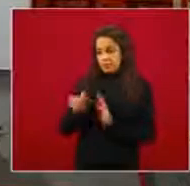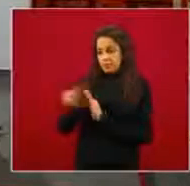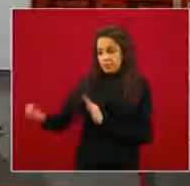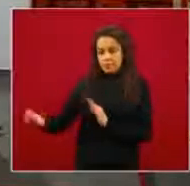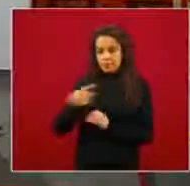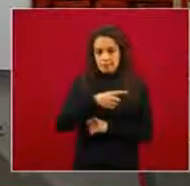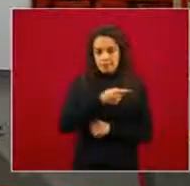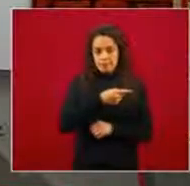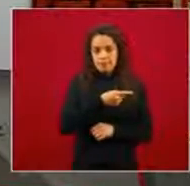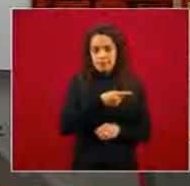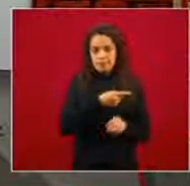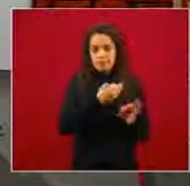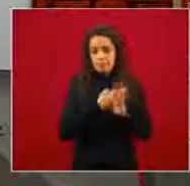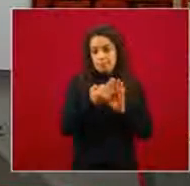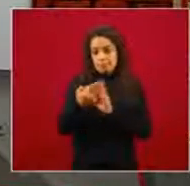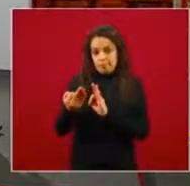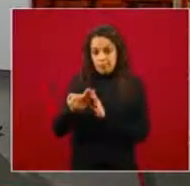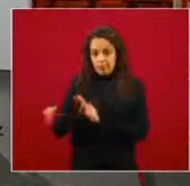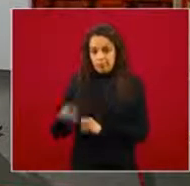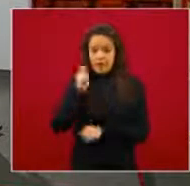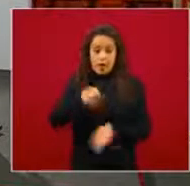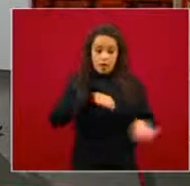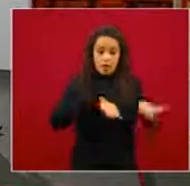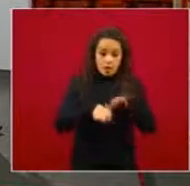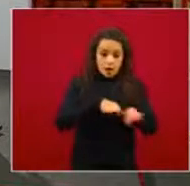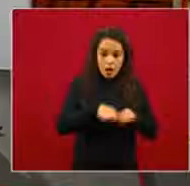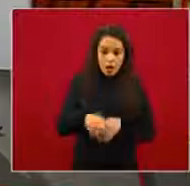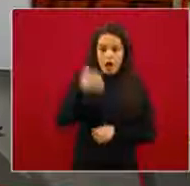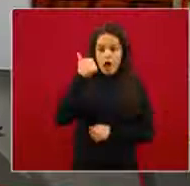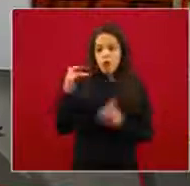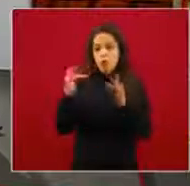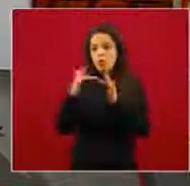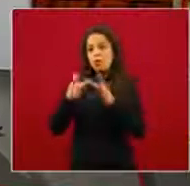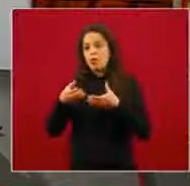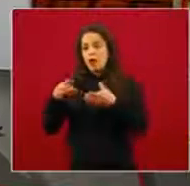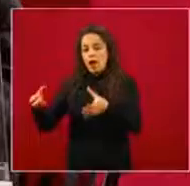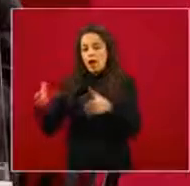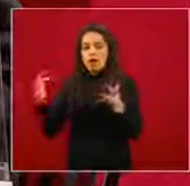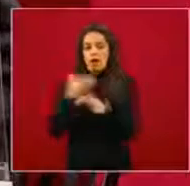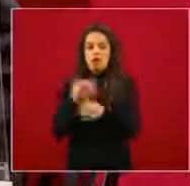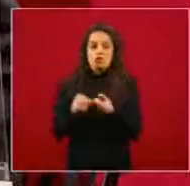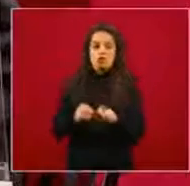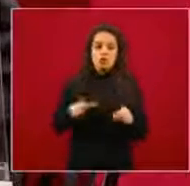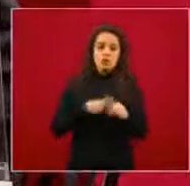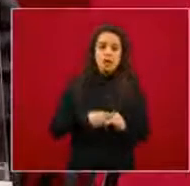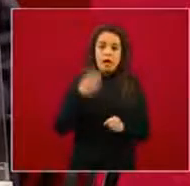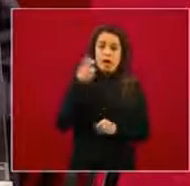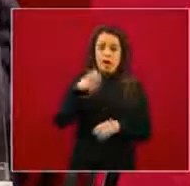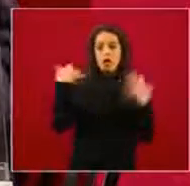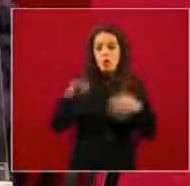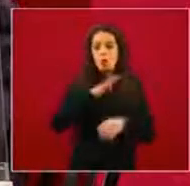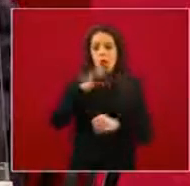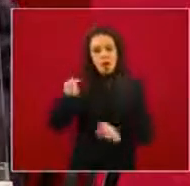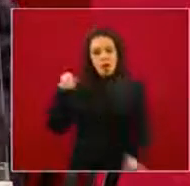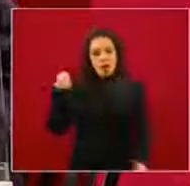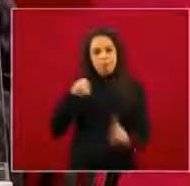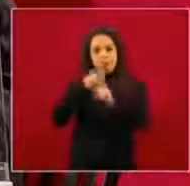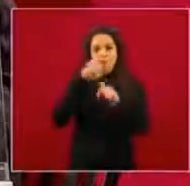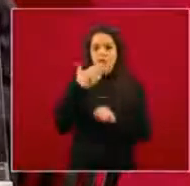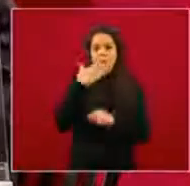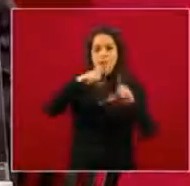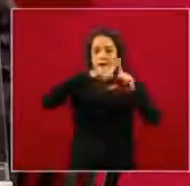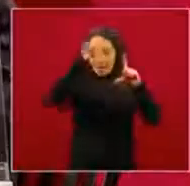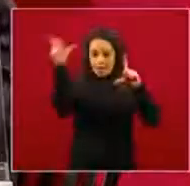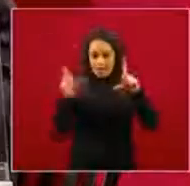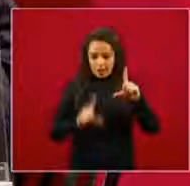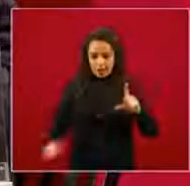we have the two other points, social one and work one, and this allowed us to have a national impact. And now that we have